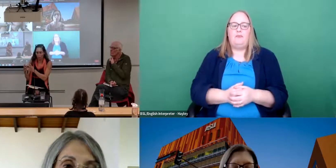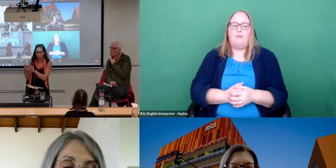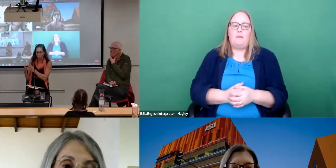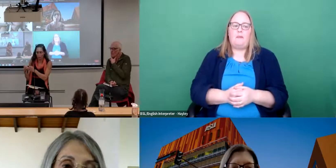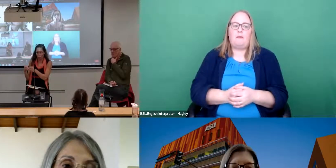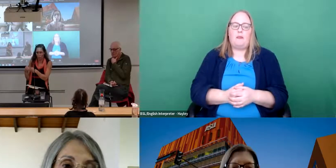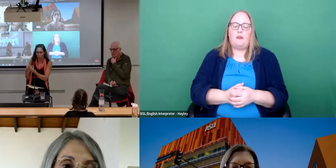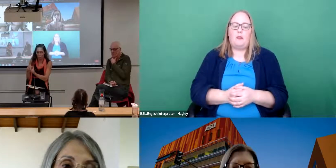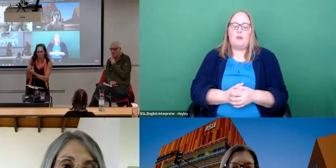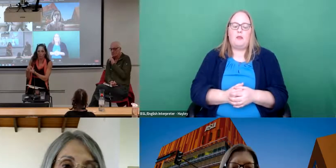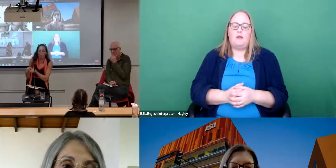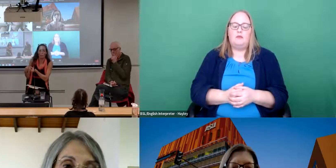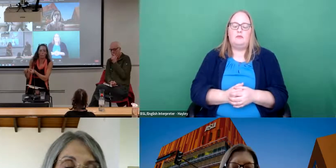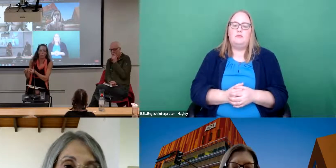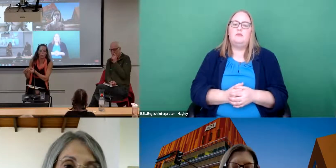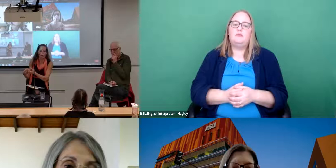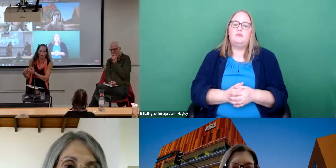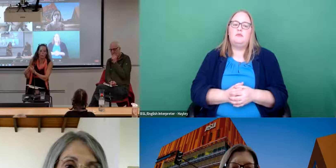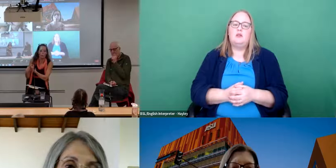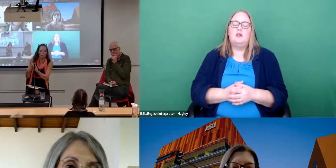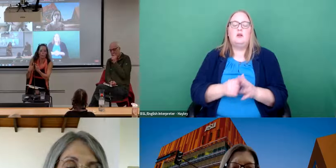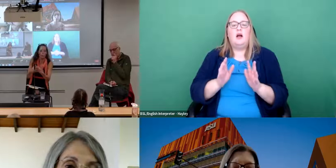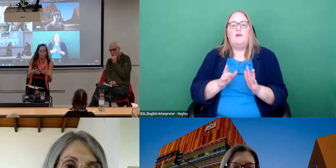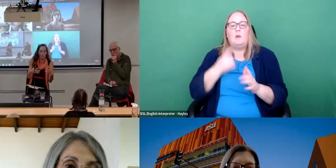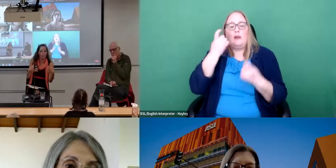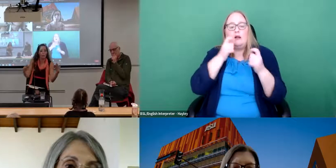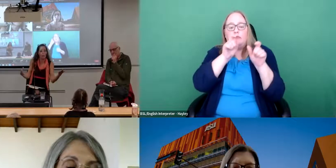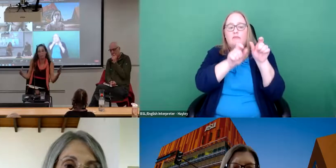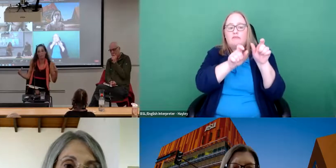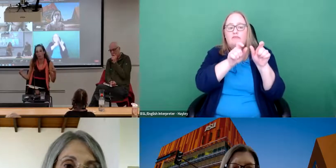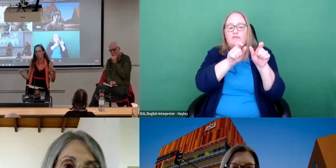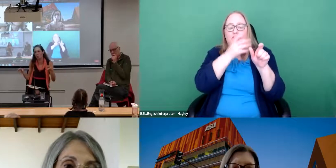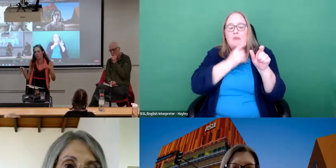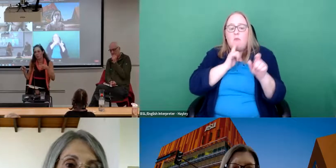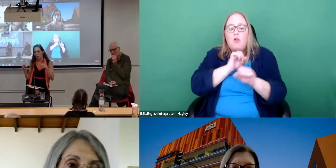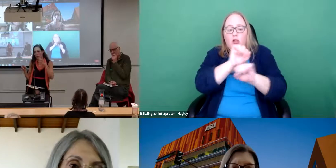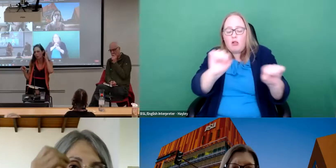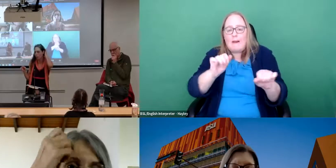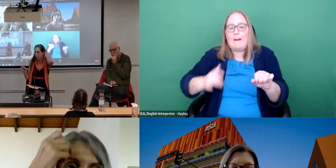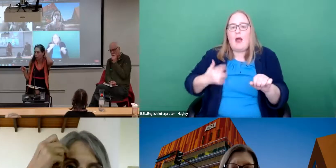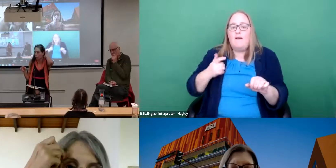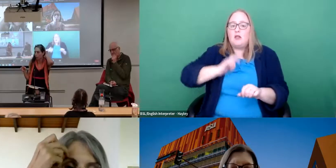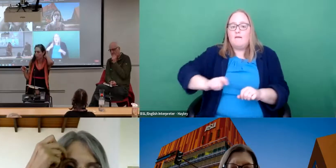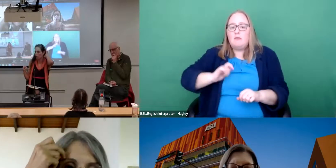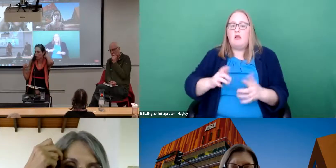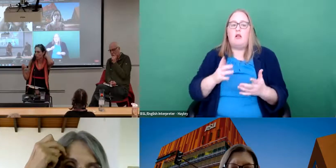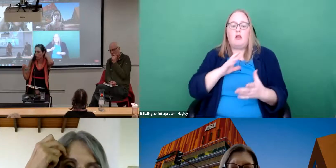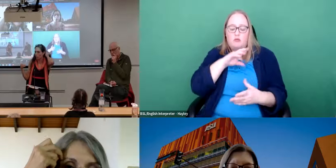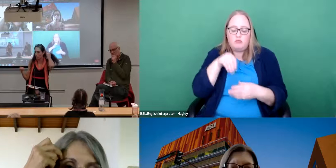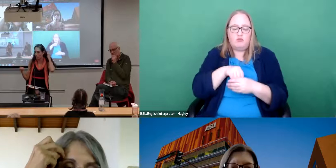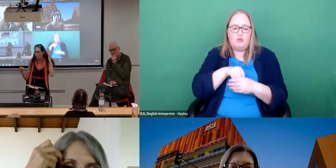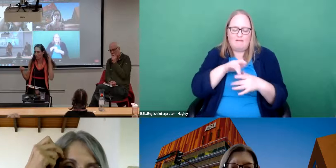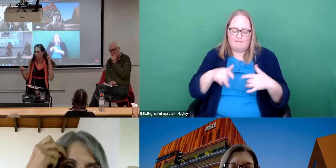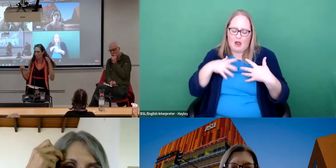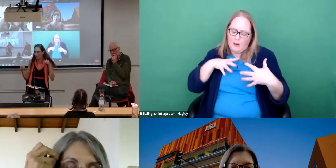what are these other things that will make people live comfortable lives, feel that they belong in societies, that they are fully